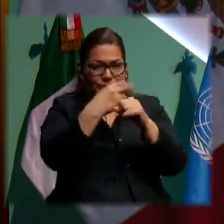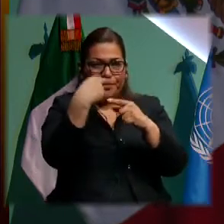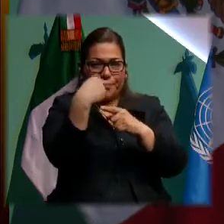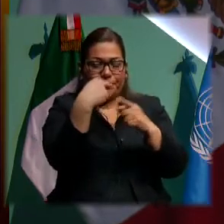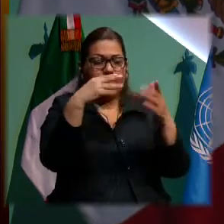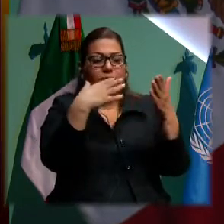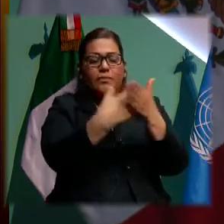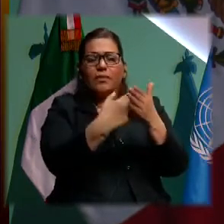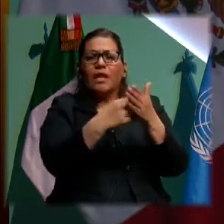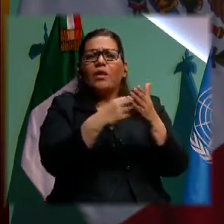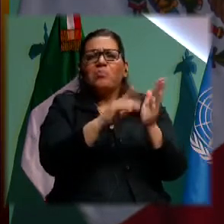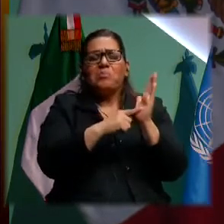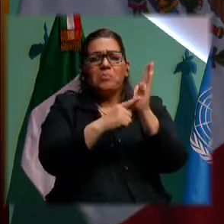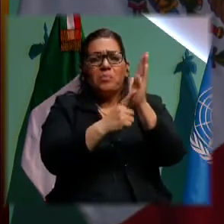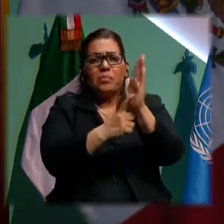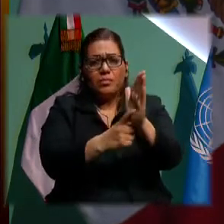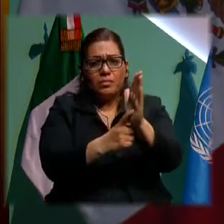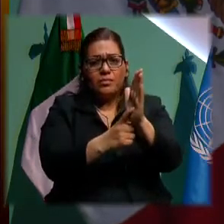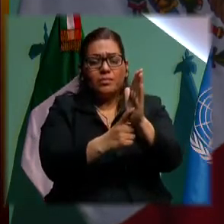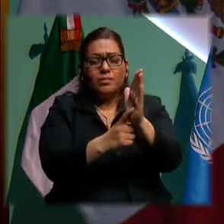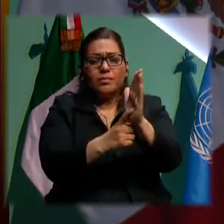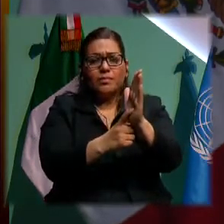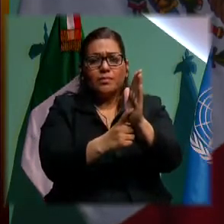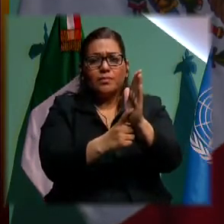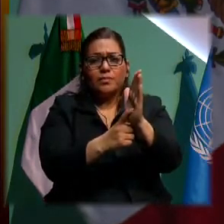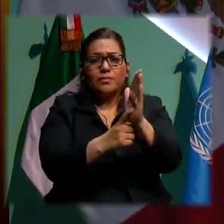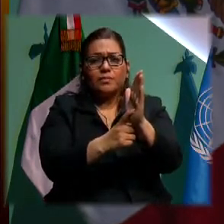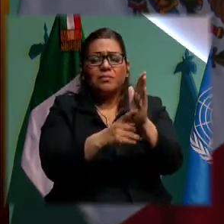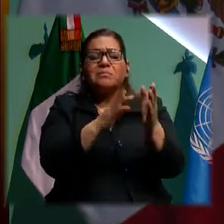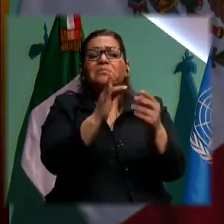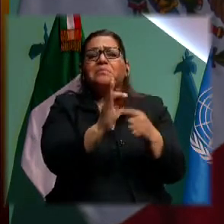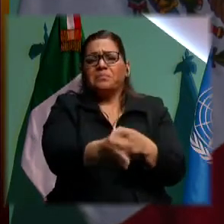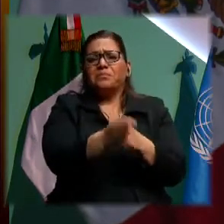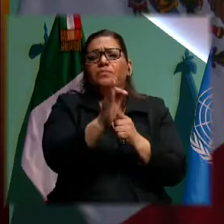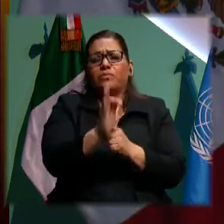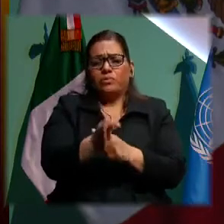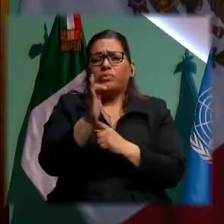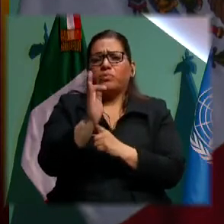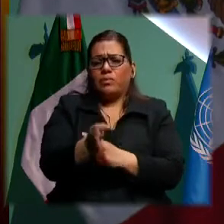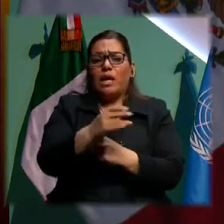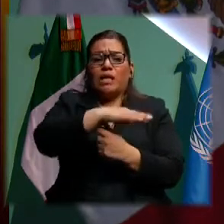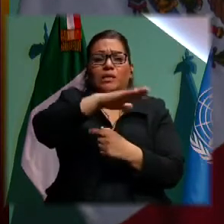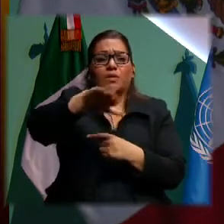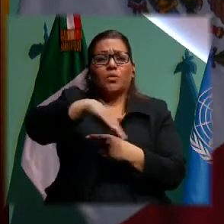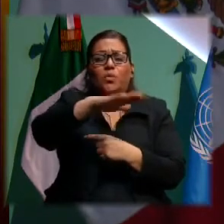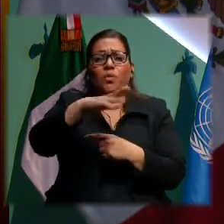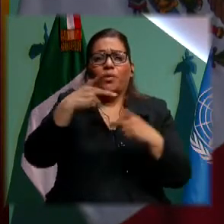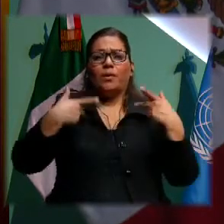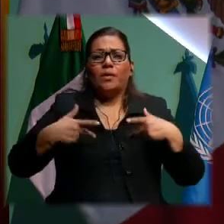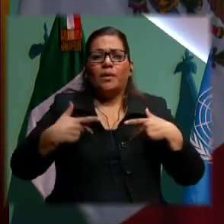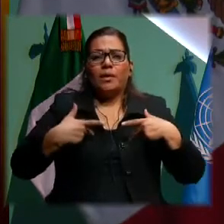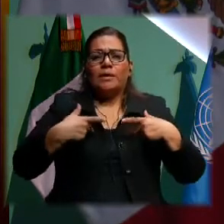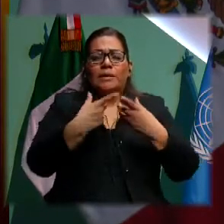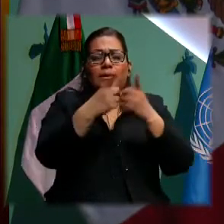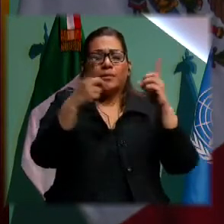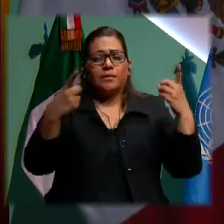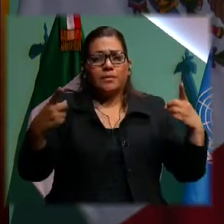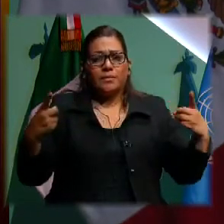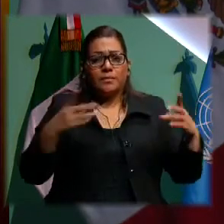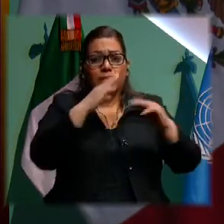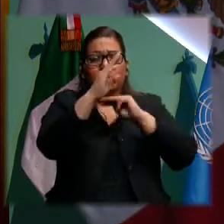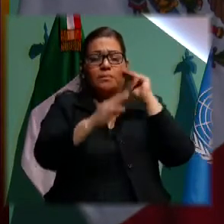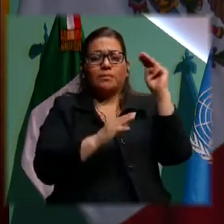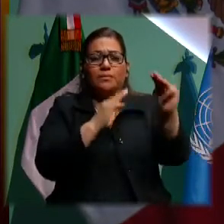embraced by people who are thinking about the development issues for the whole of the world. So